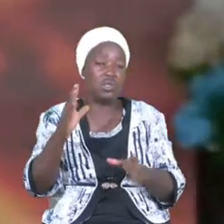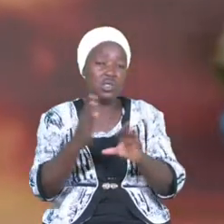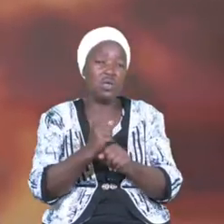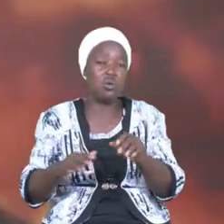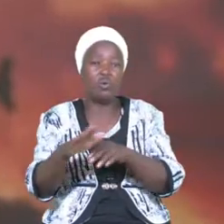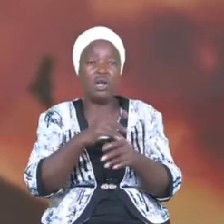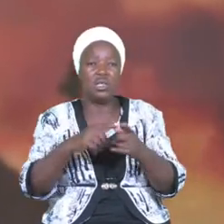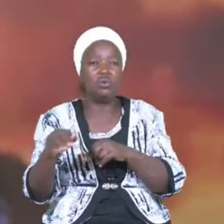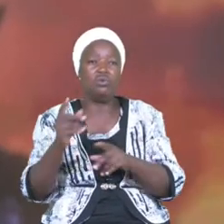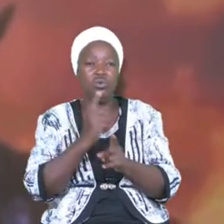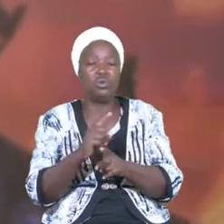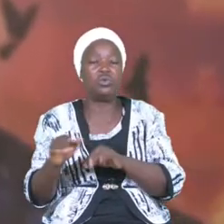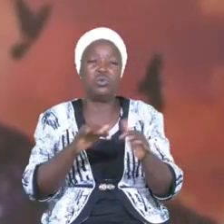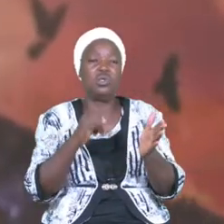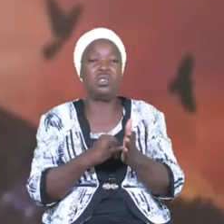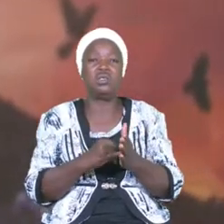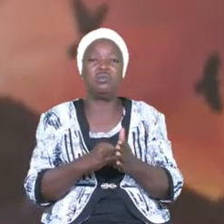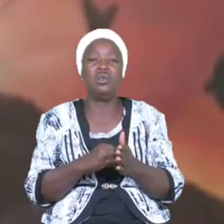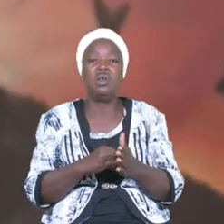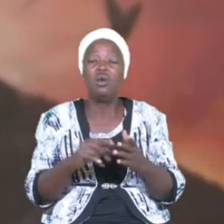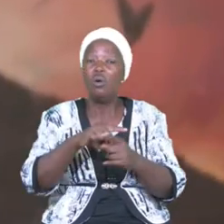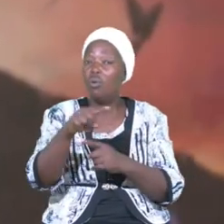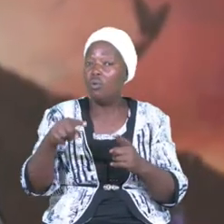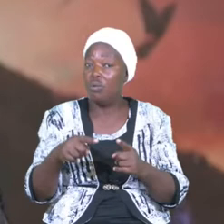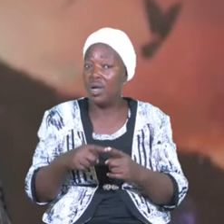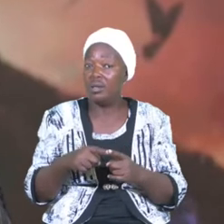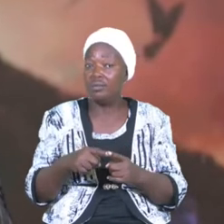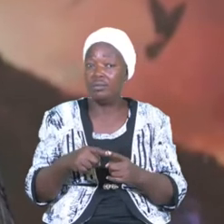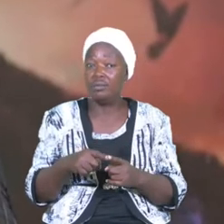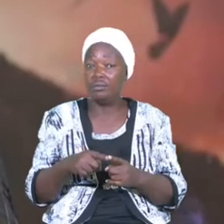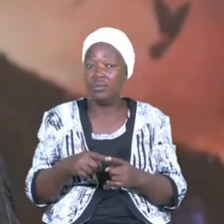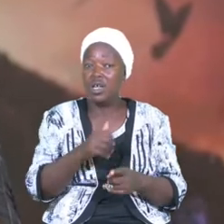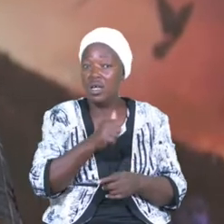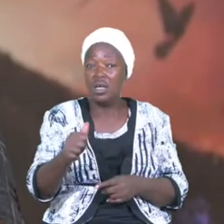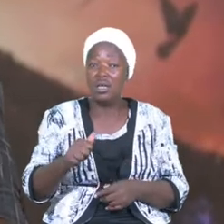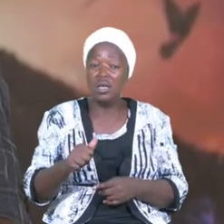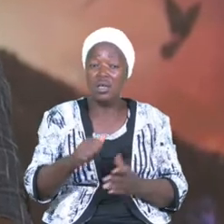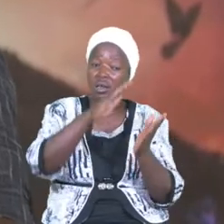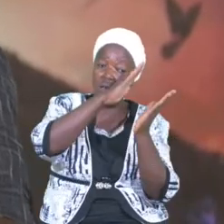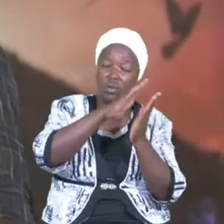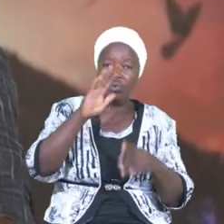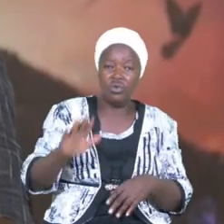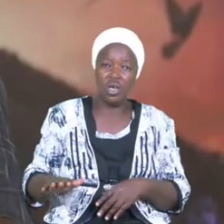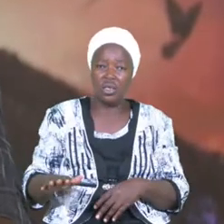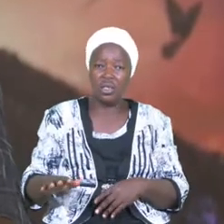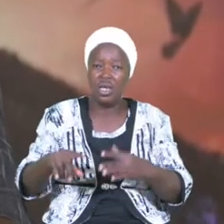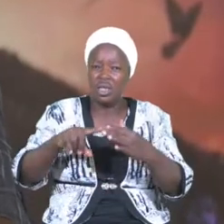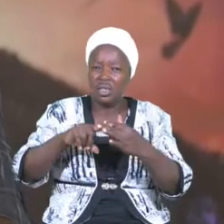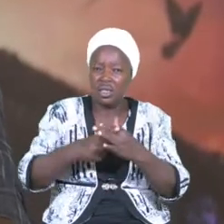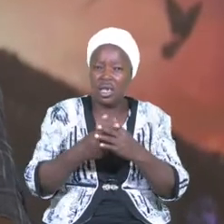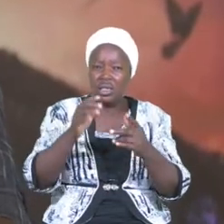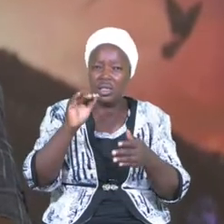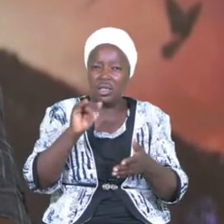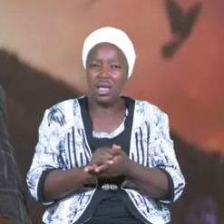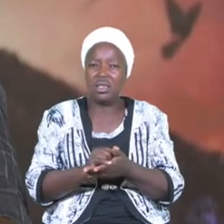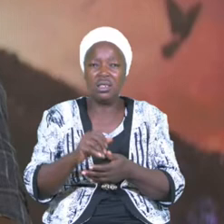just do it. When a little child starts that